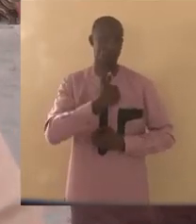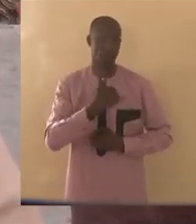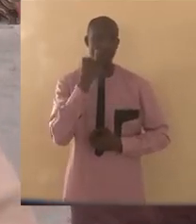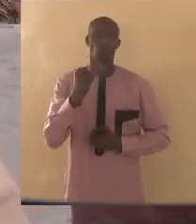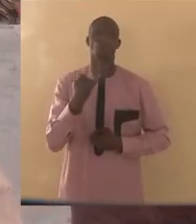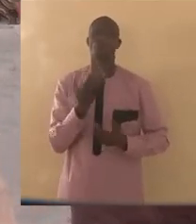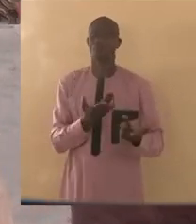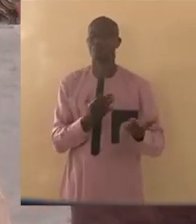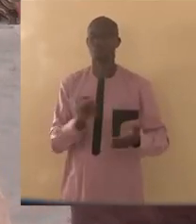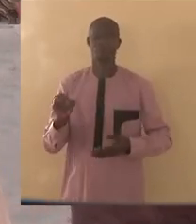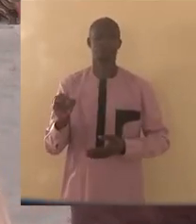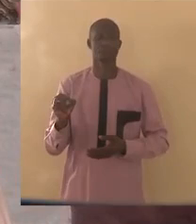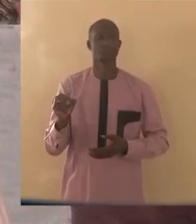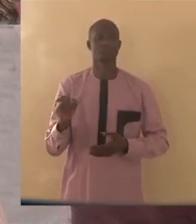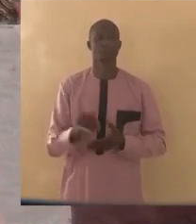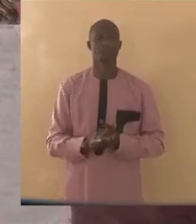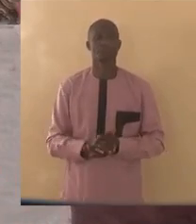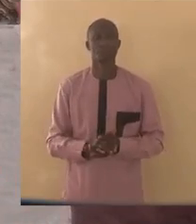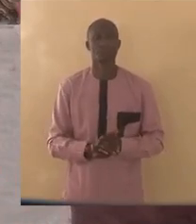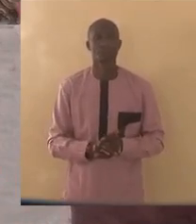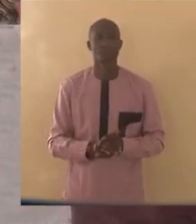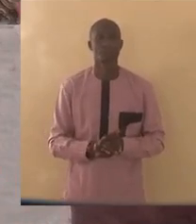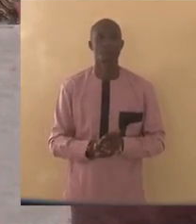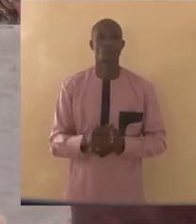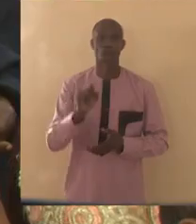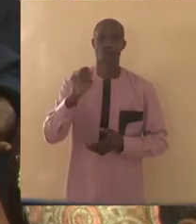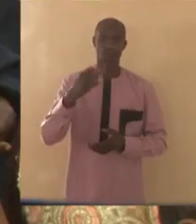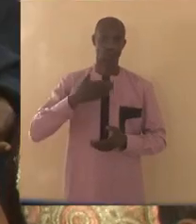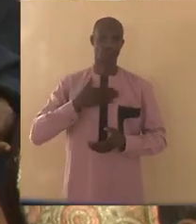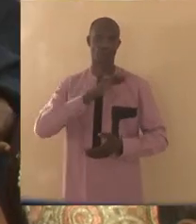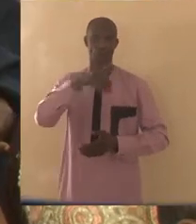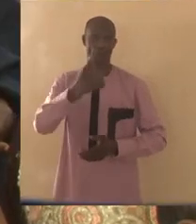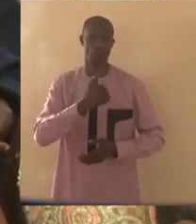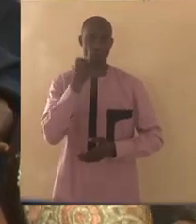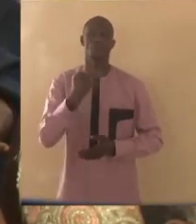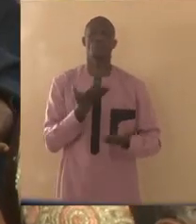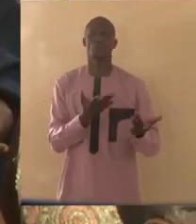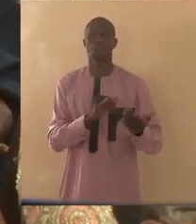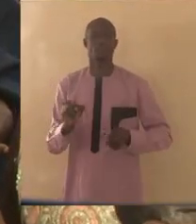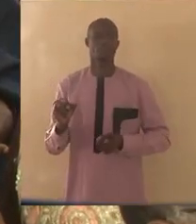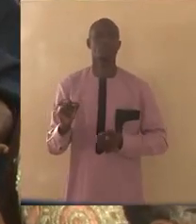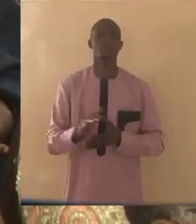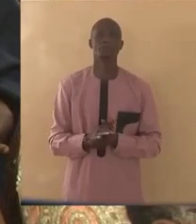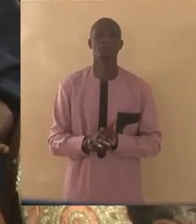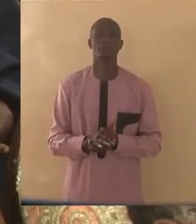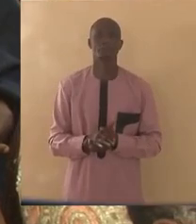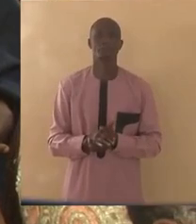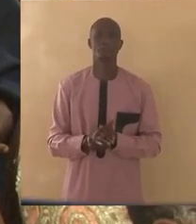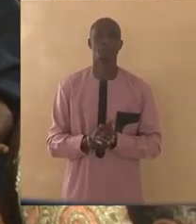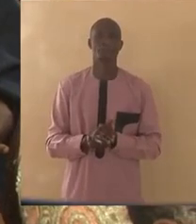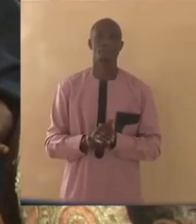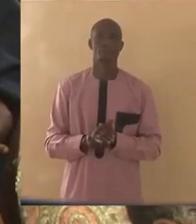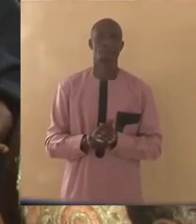so my soul is waiting. So my soul is